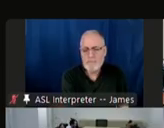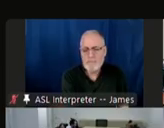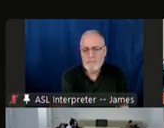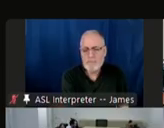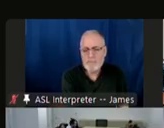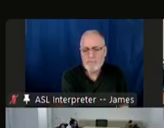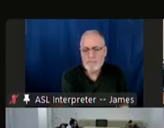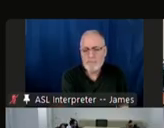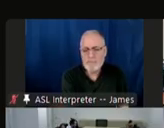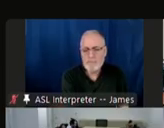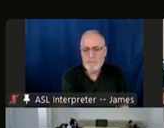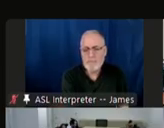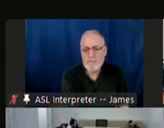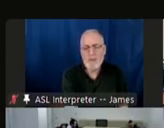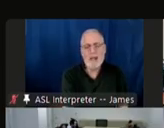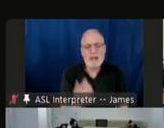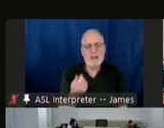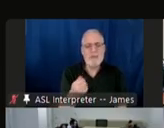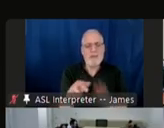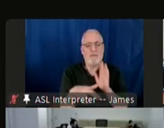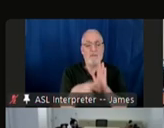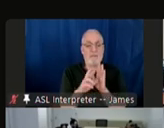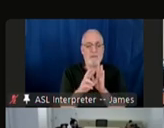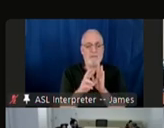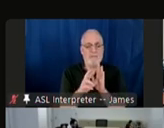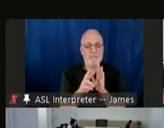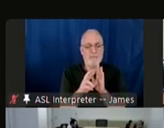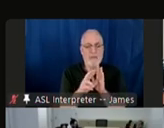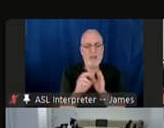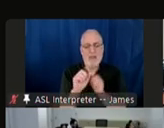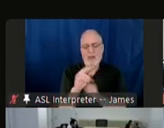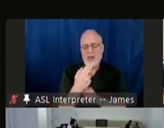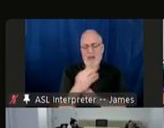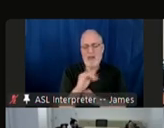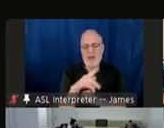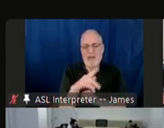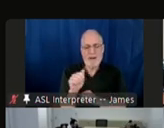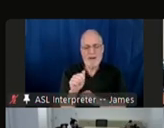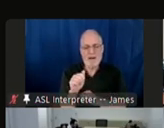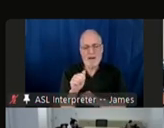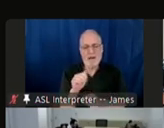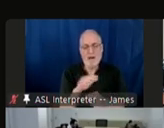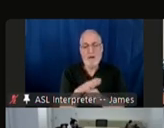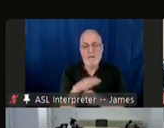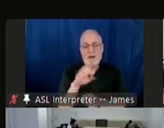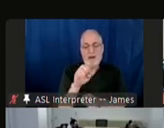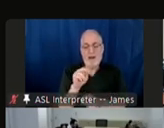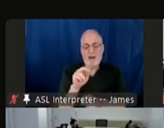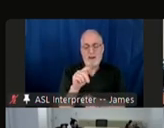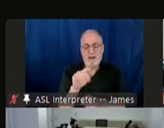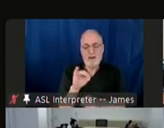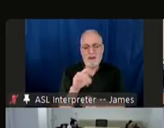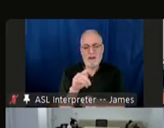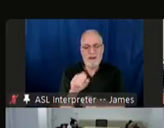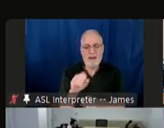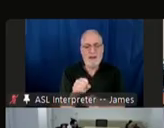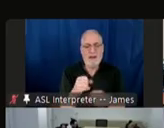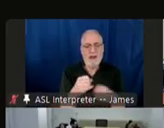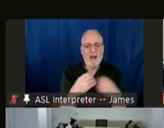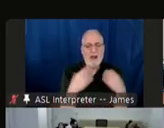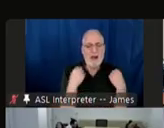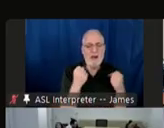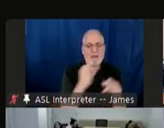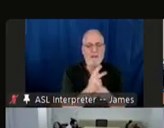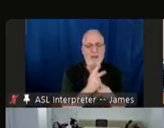So just as a little bit of a review, a HIPAA covered entity is either a healthcare provider, a health plan, or